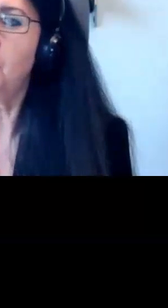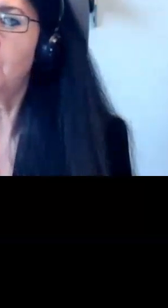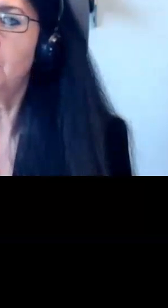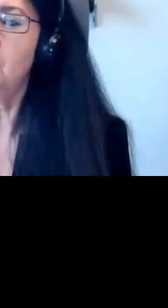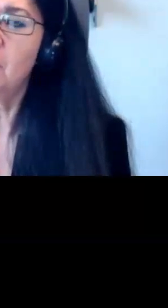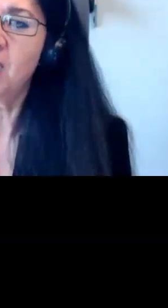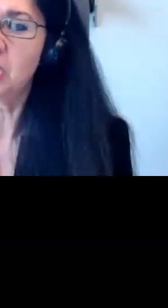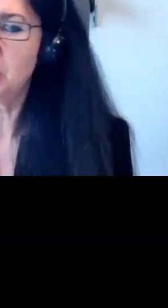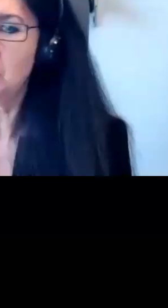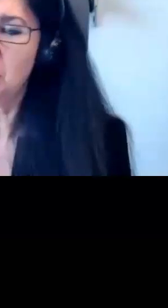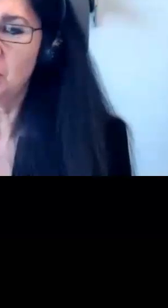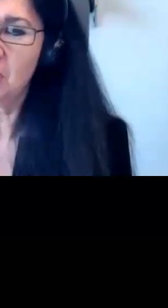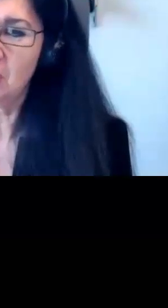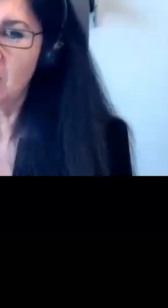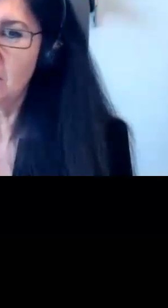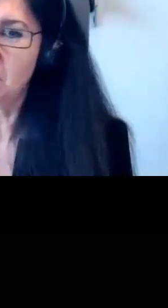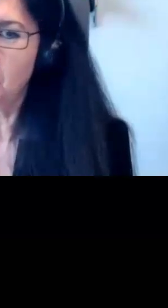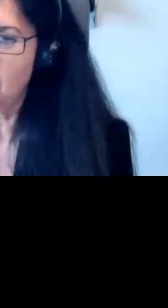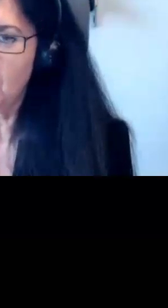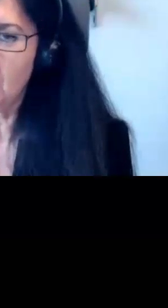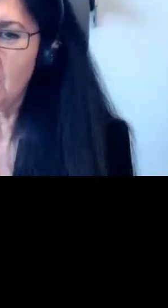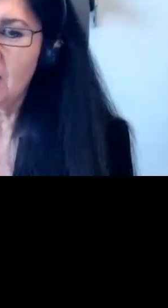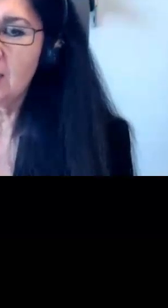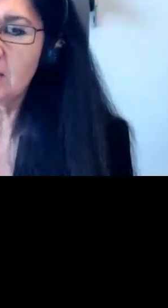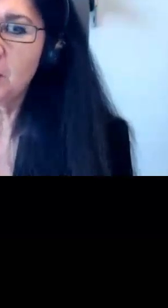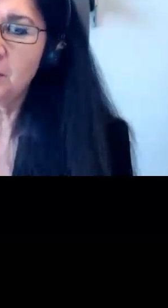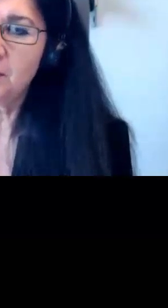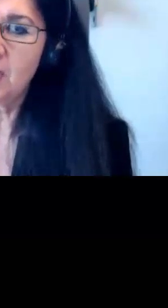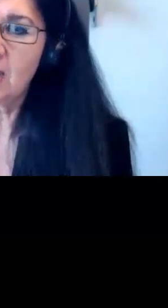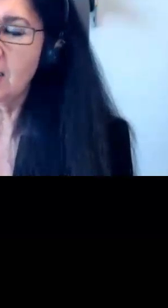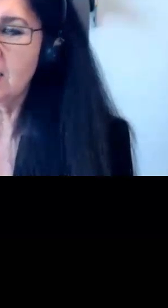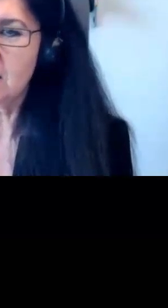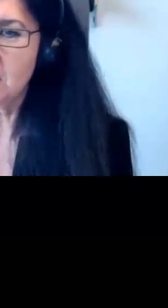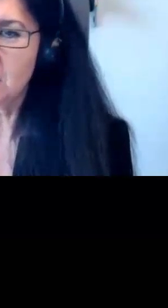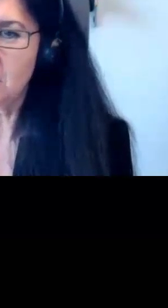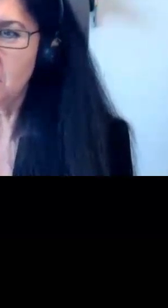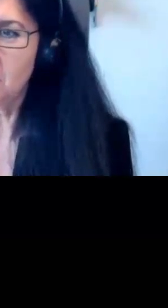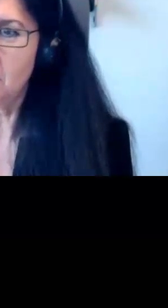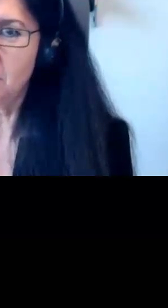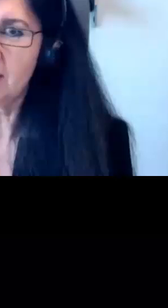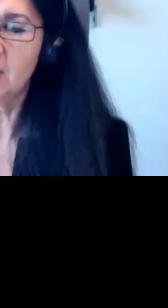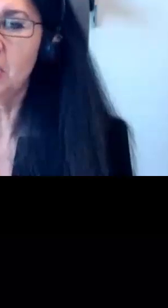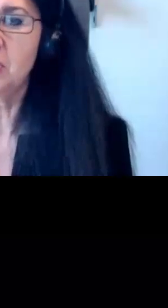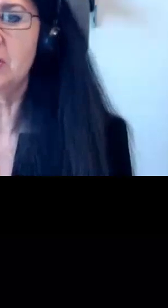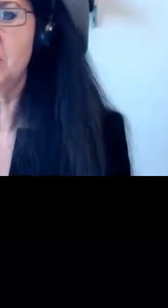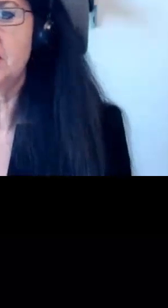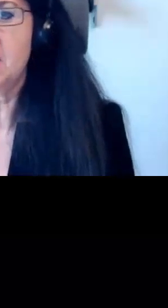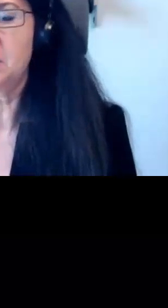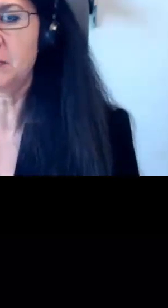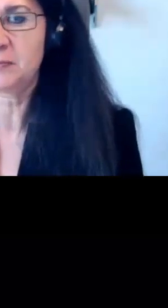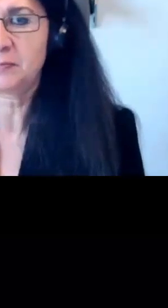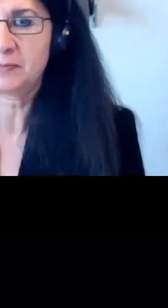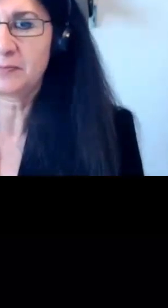what we managed to do in the times of COVID. So the next presentation starts